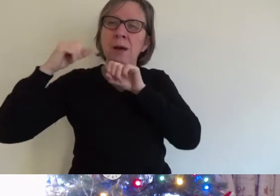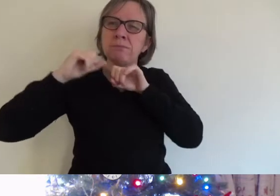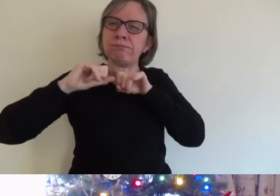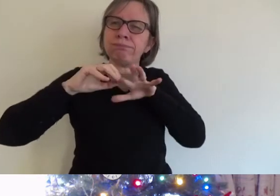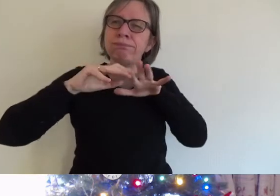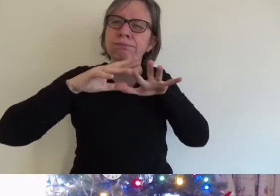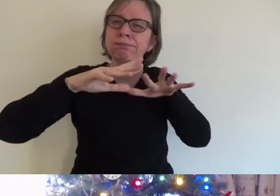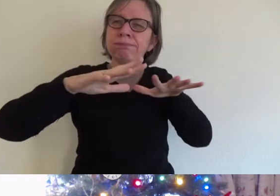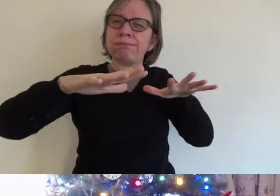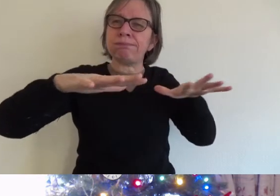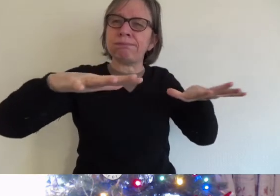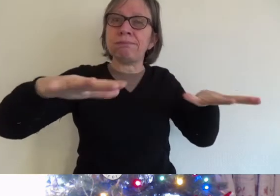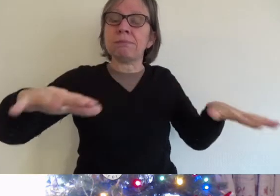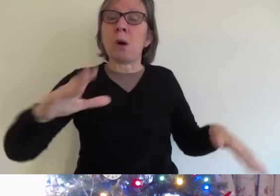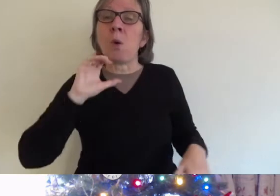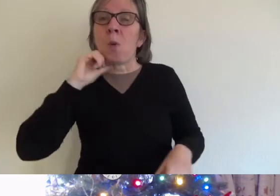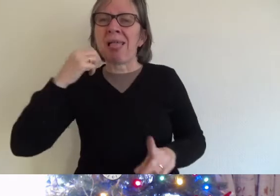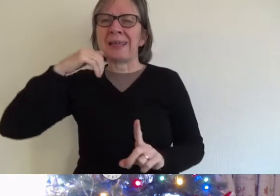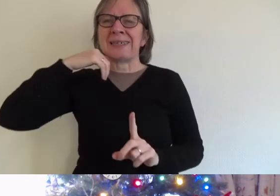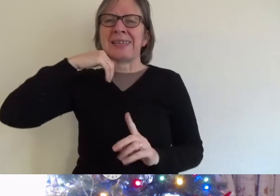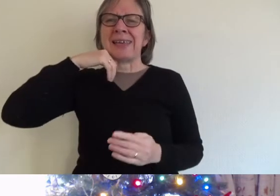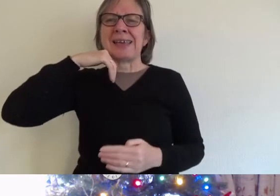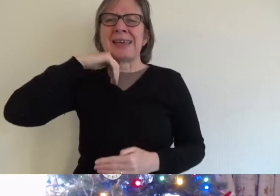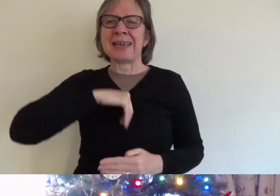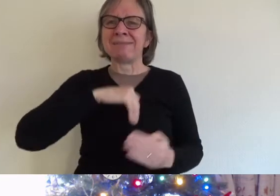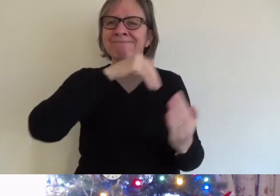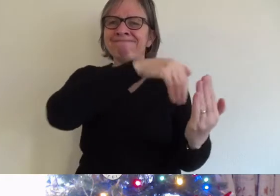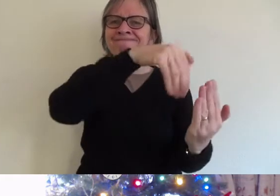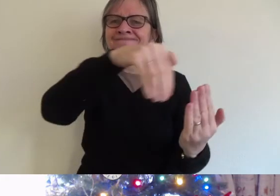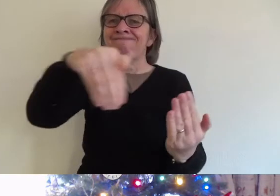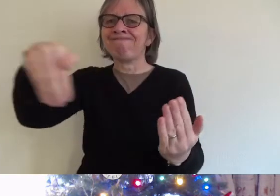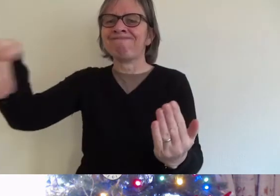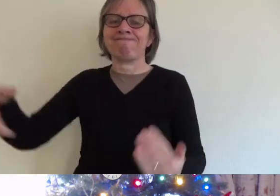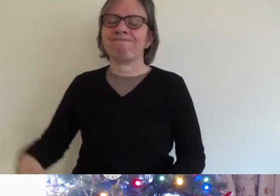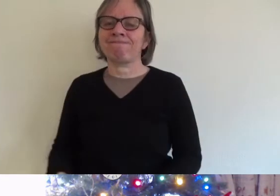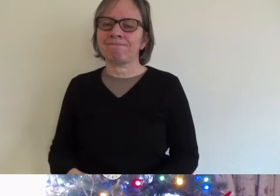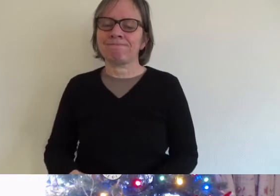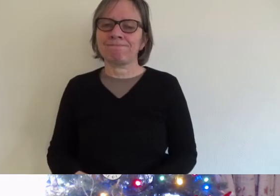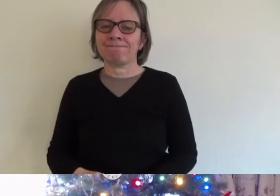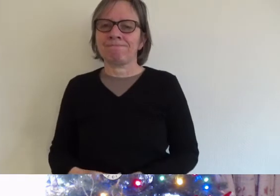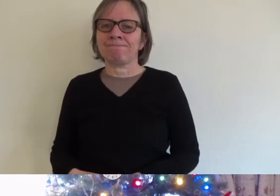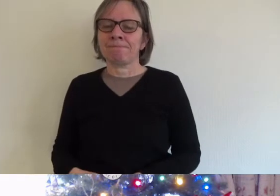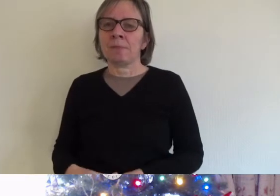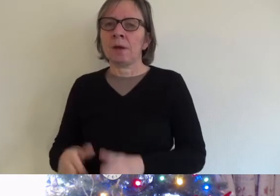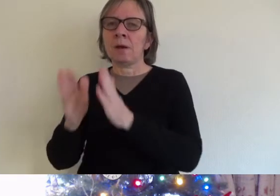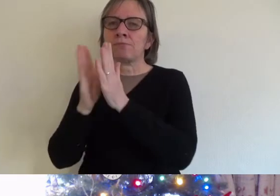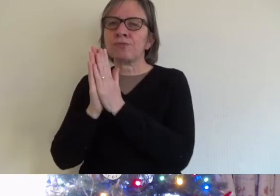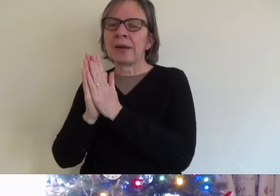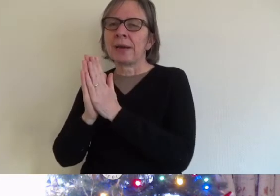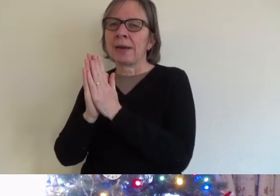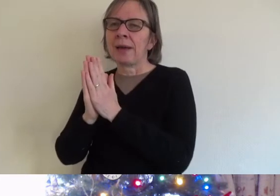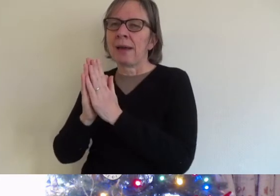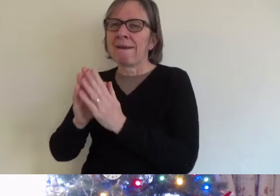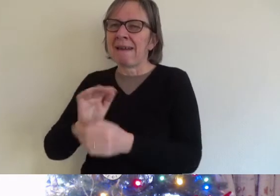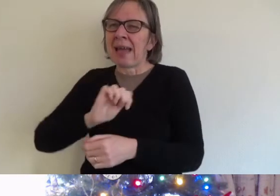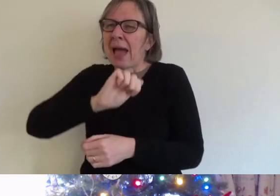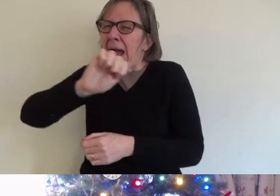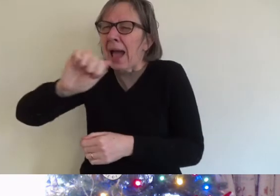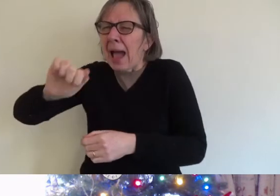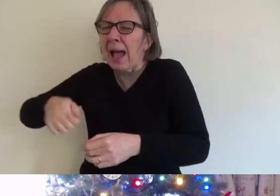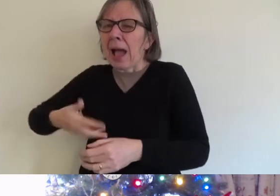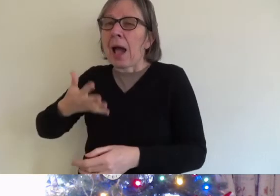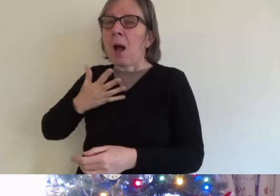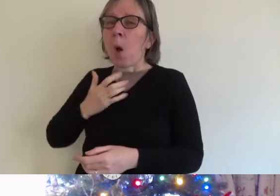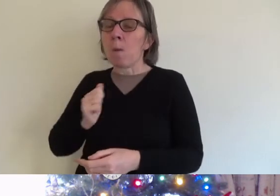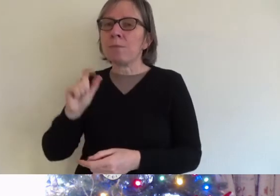us, will indwell each one of us. We pray that our hope in you during